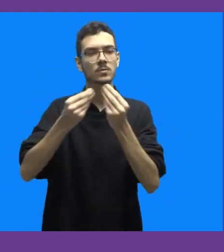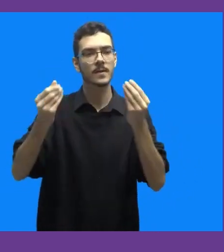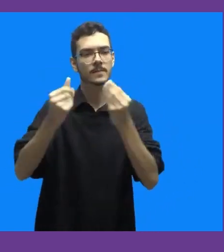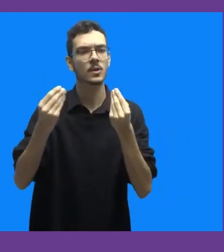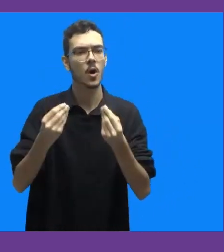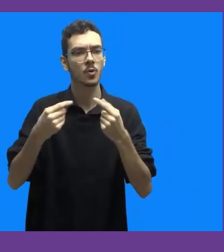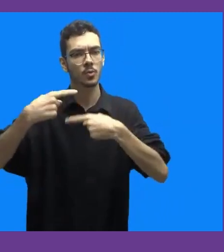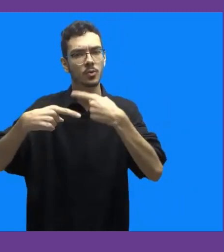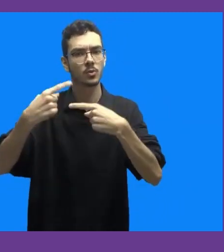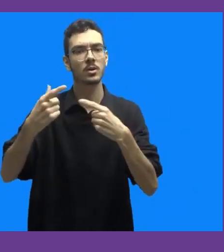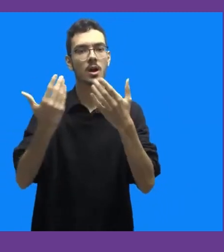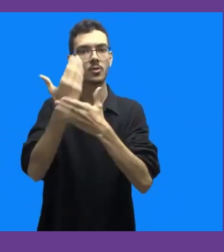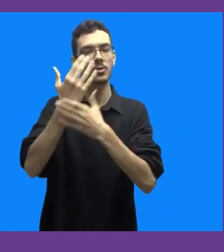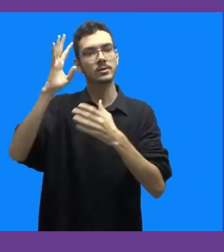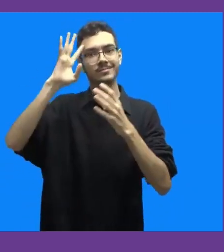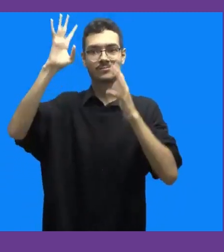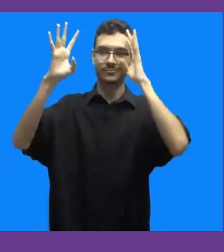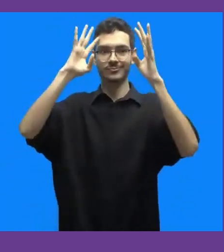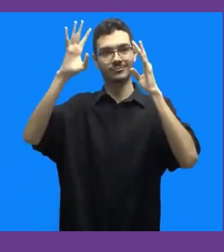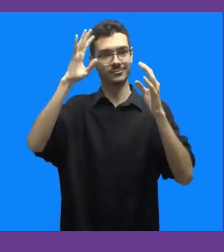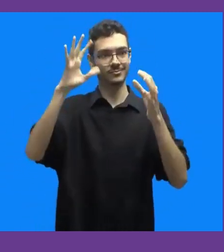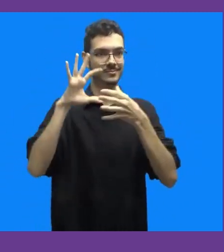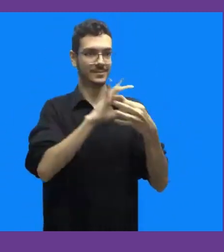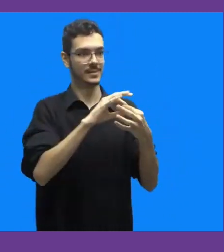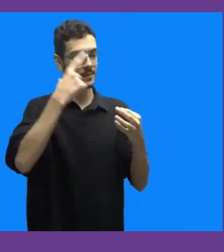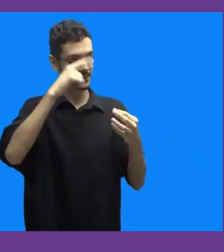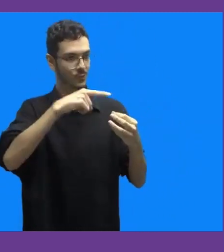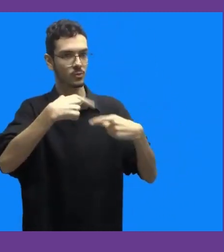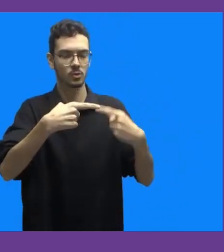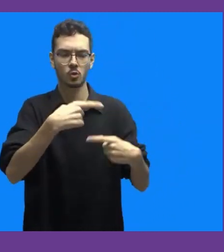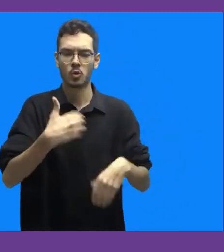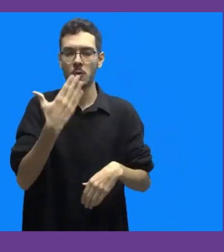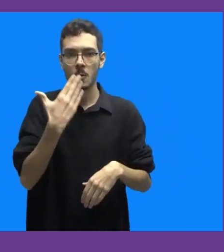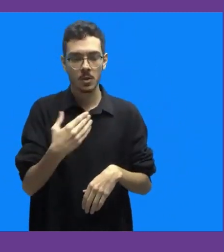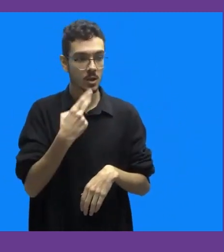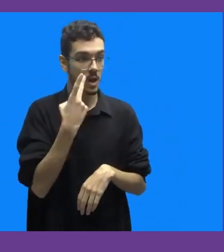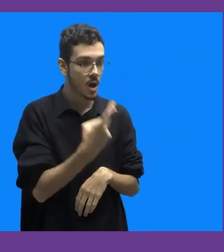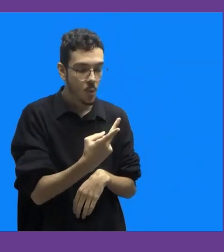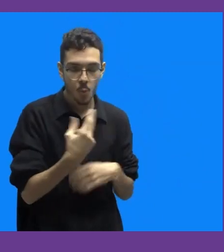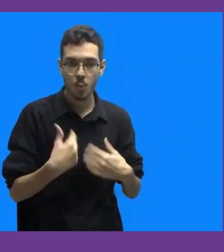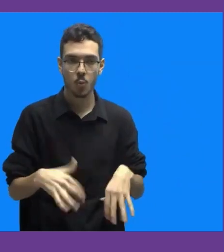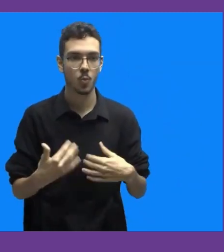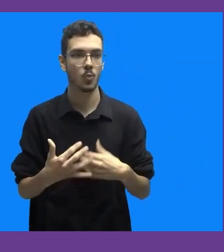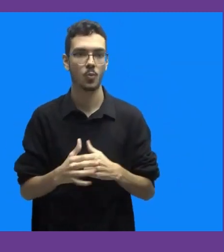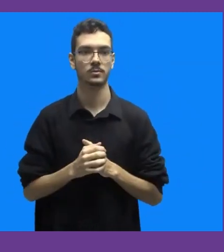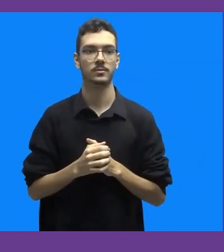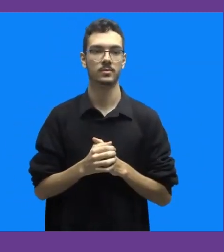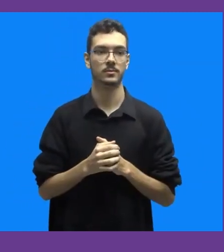this is going to really be a very interesting. So if you were thinking in escaping this afternoon, now you have a